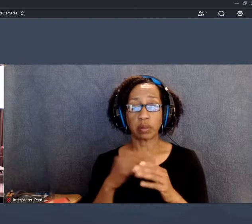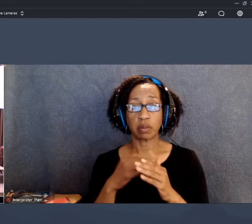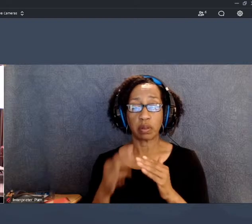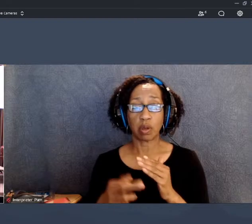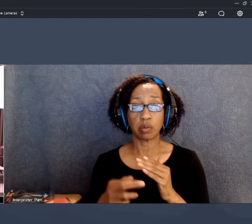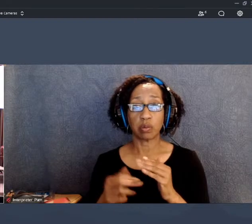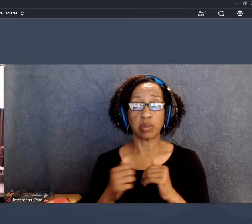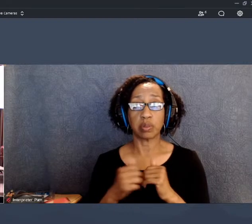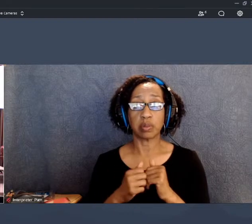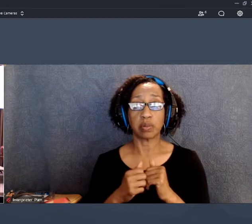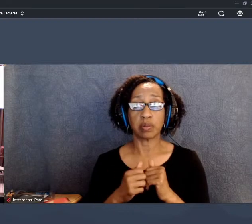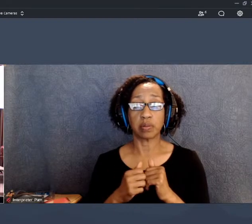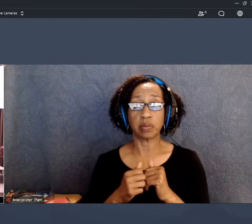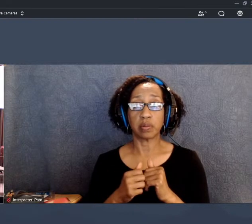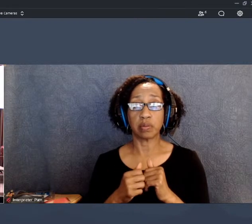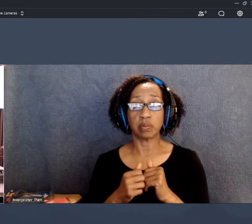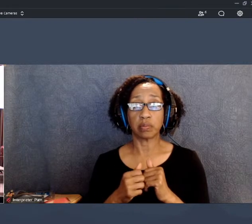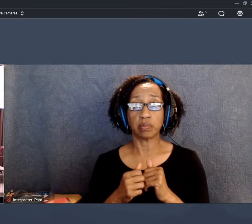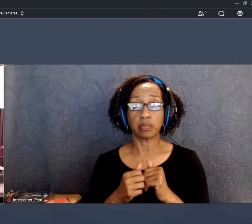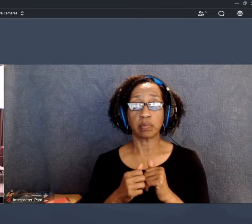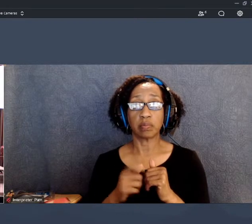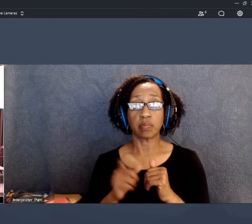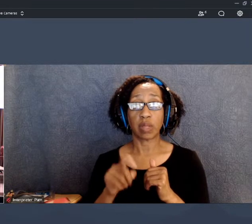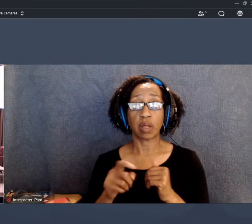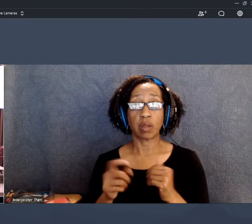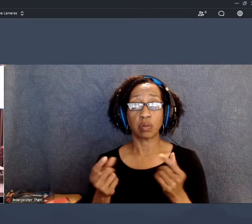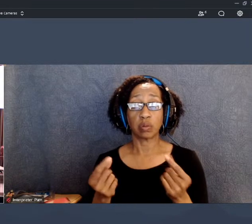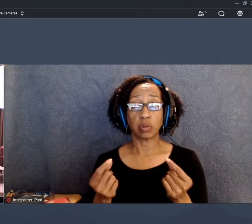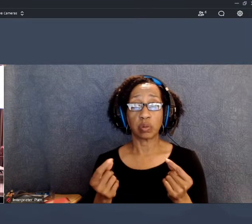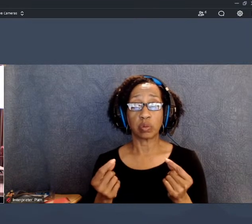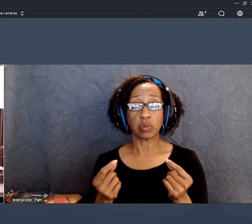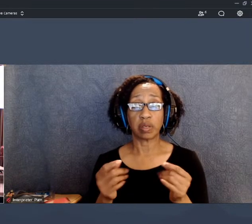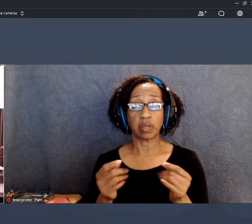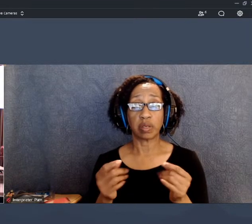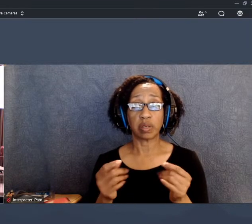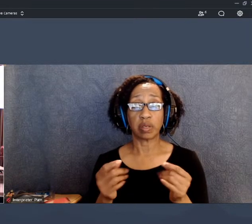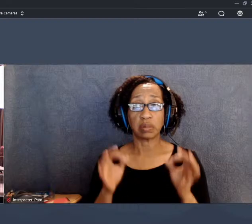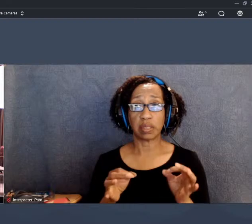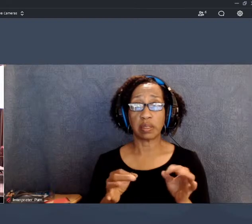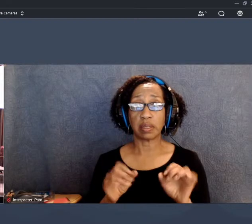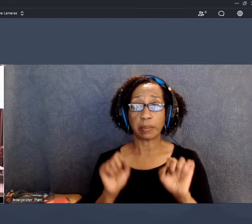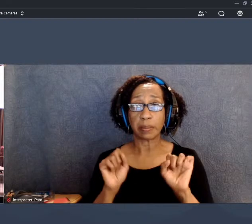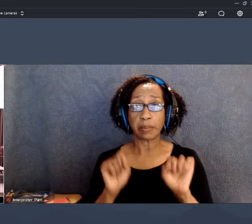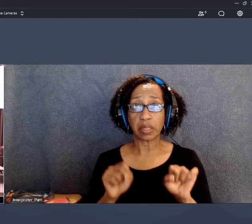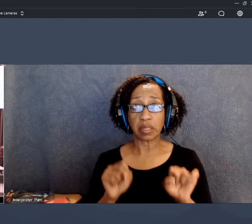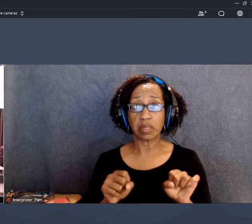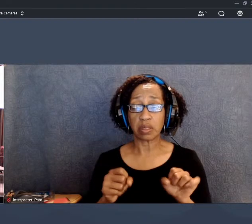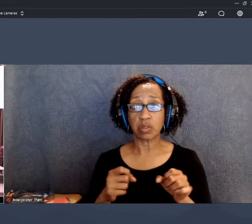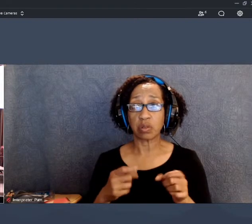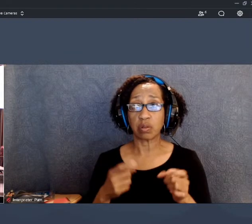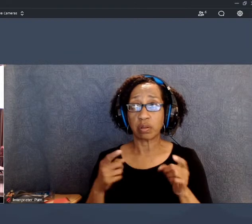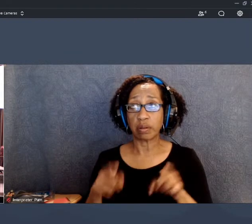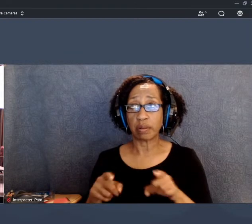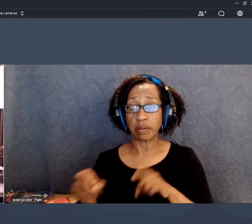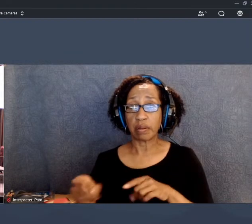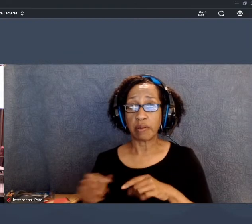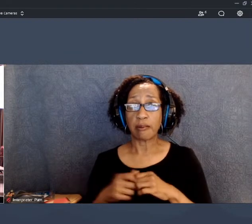associated with it. And, you know, what you have to do is you weigh all of the potential consequences. One of the